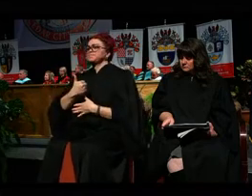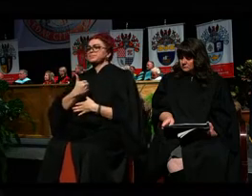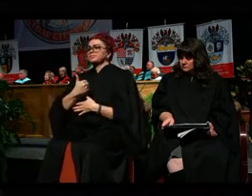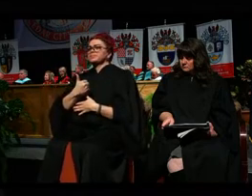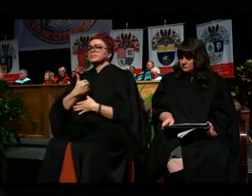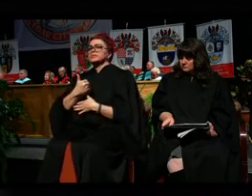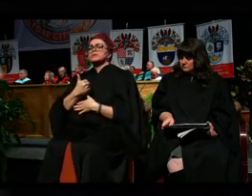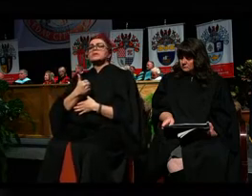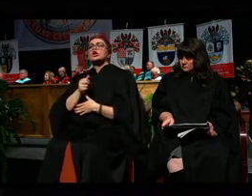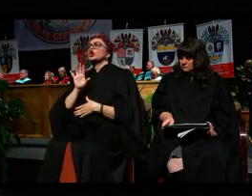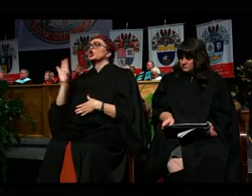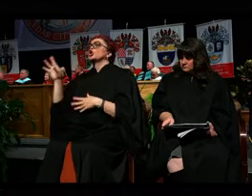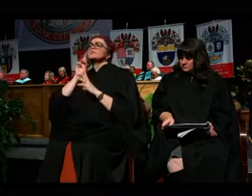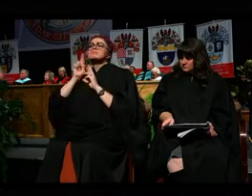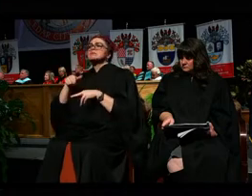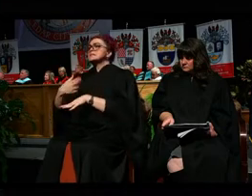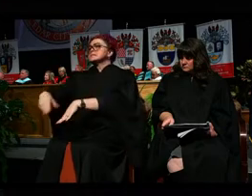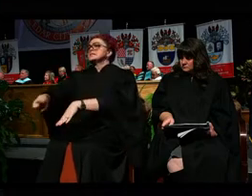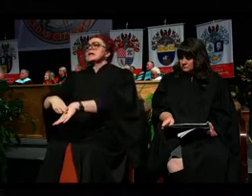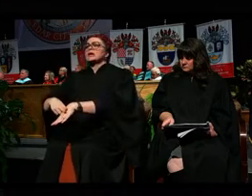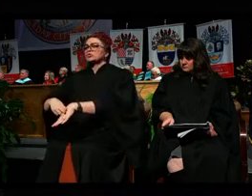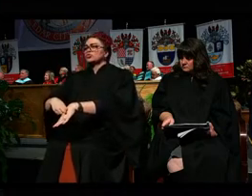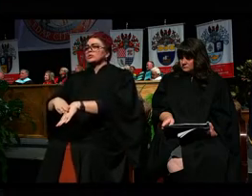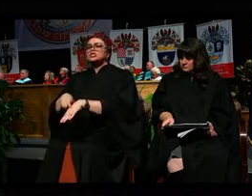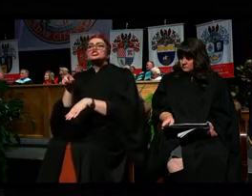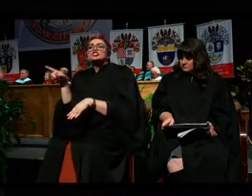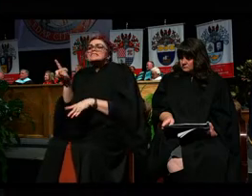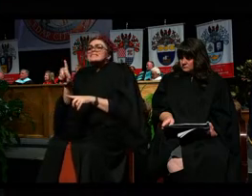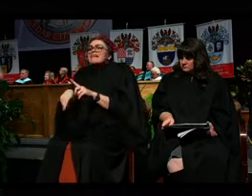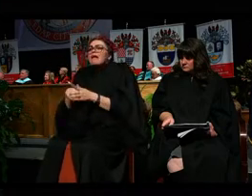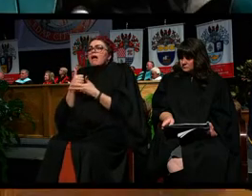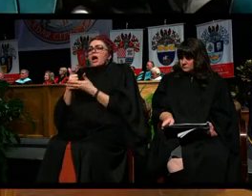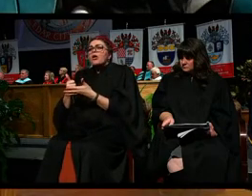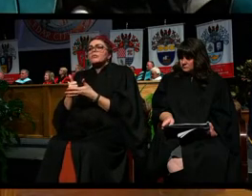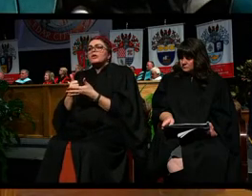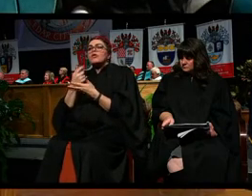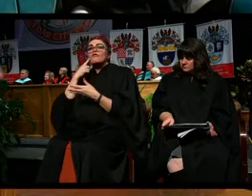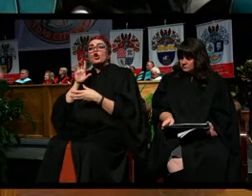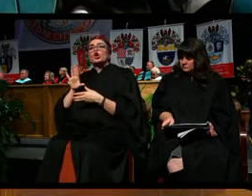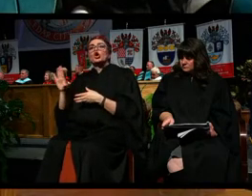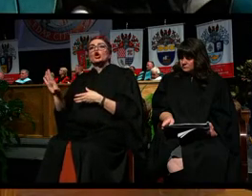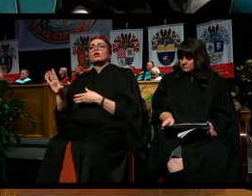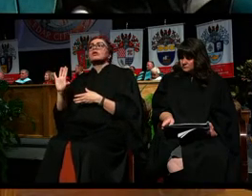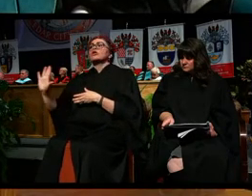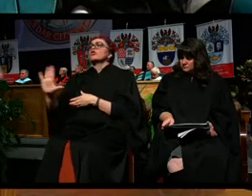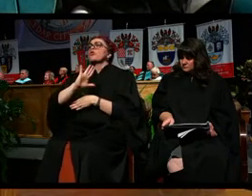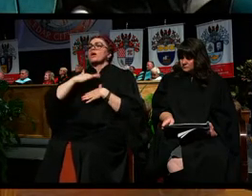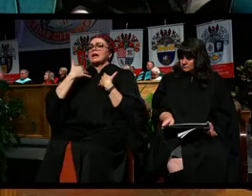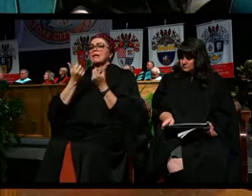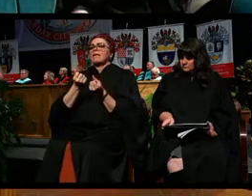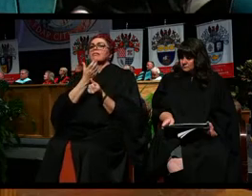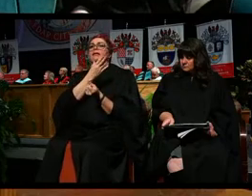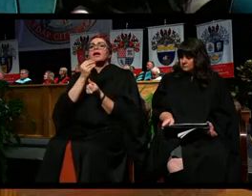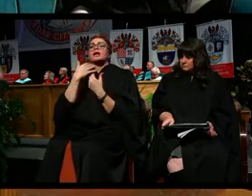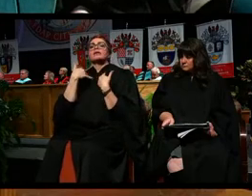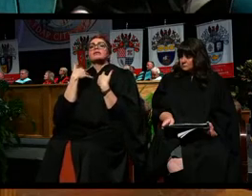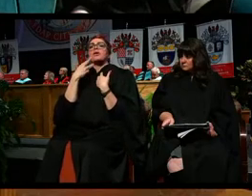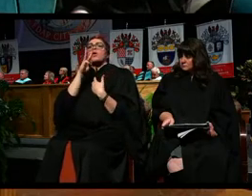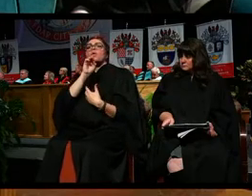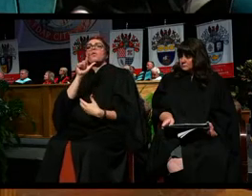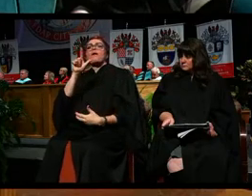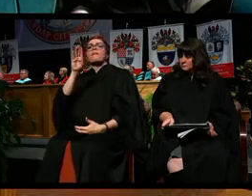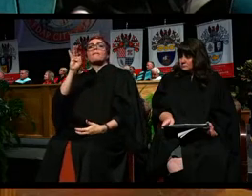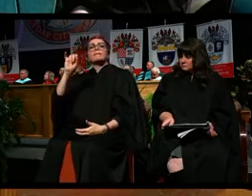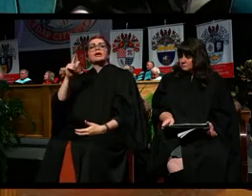reflexive. She can't help it. To her and your healing and well-being are her natural priority. There